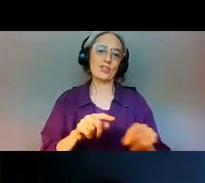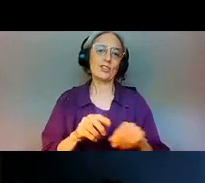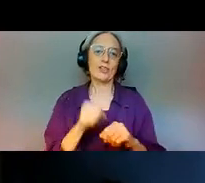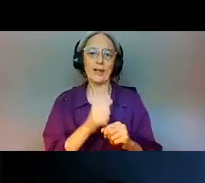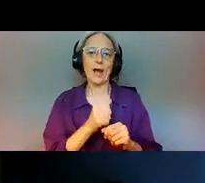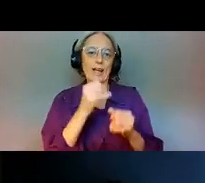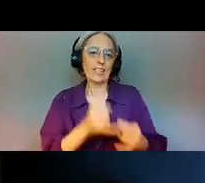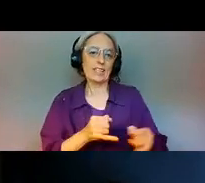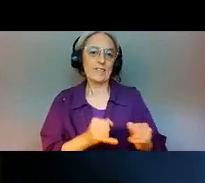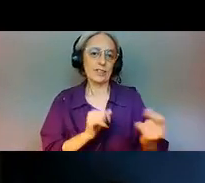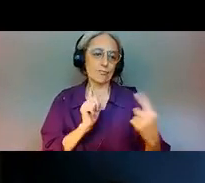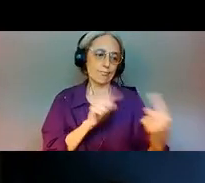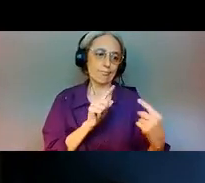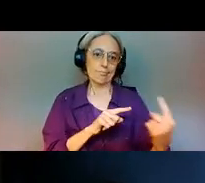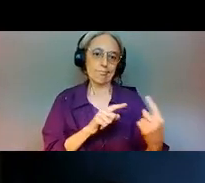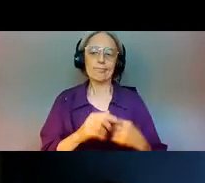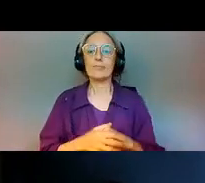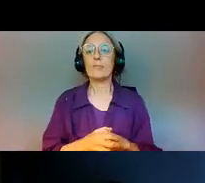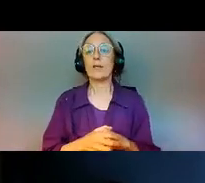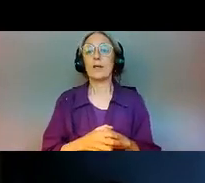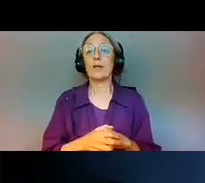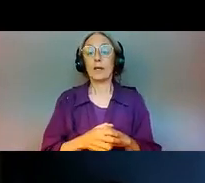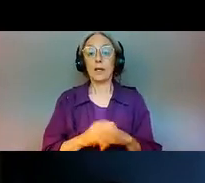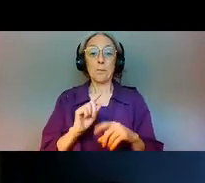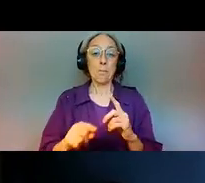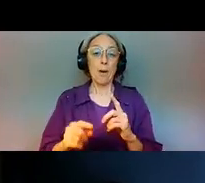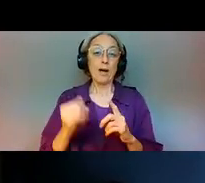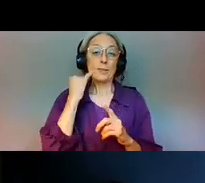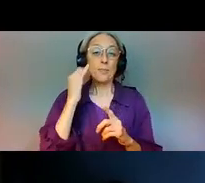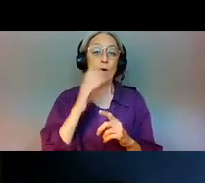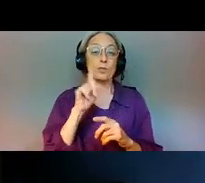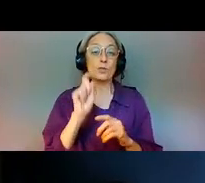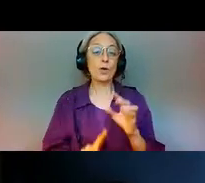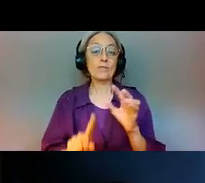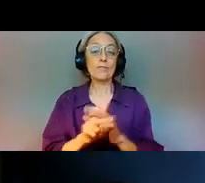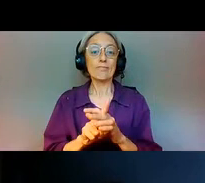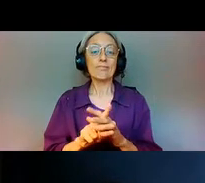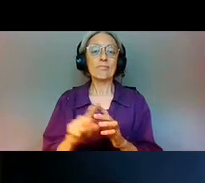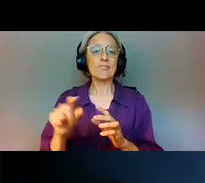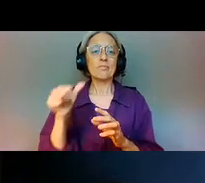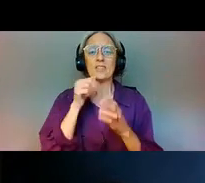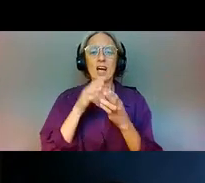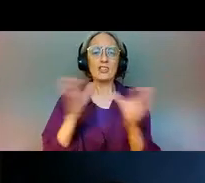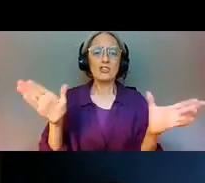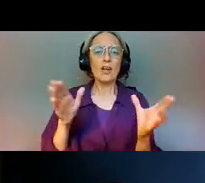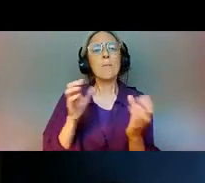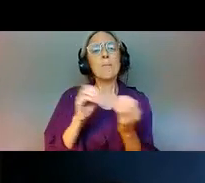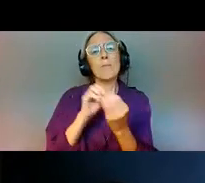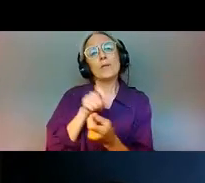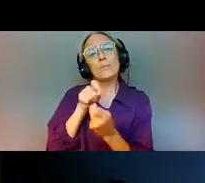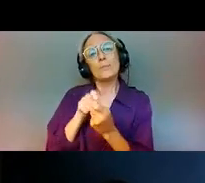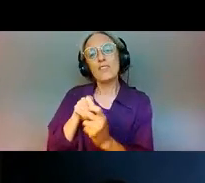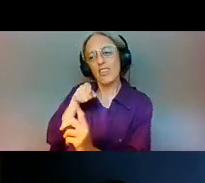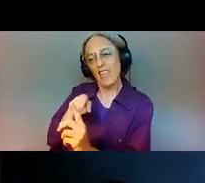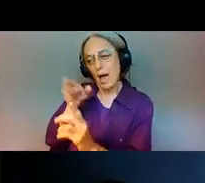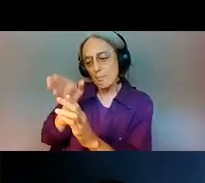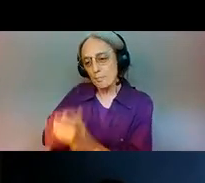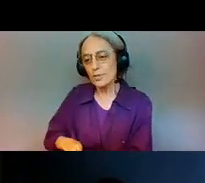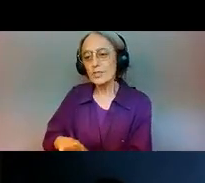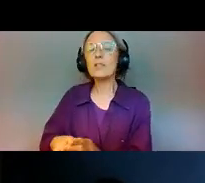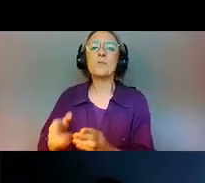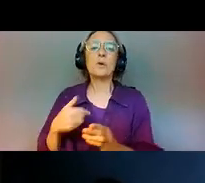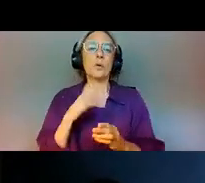if you have a question that's a little less general, we will likely respond to it within the Q&A pod during